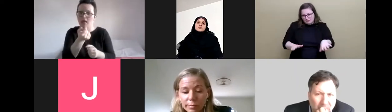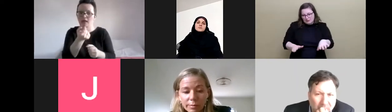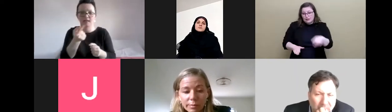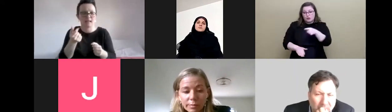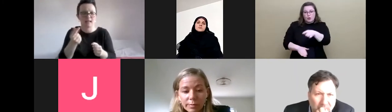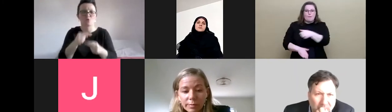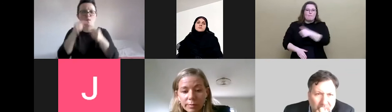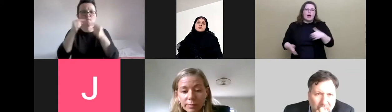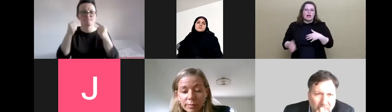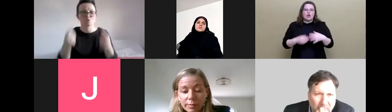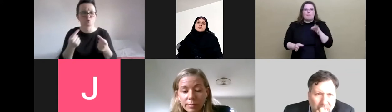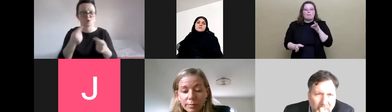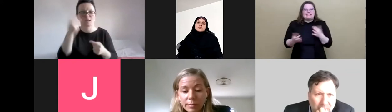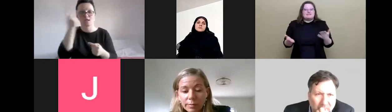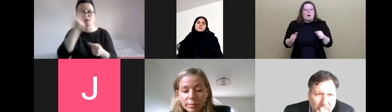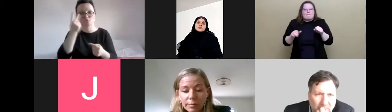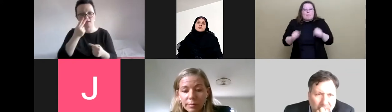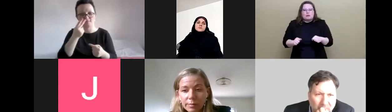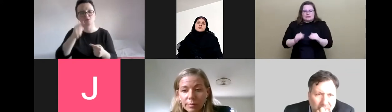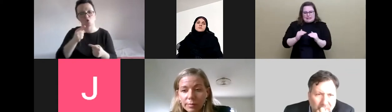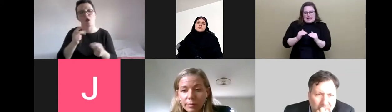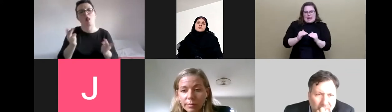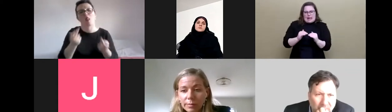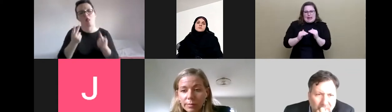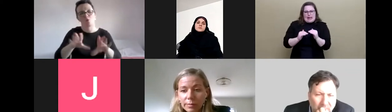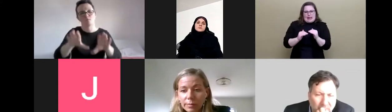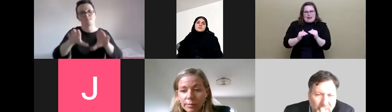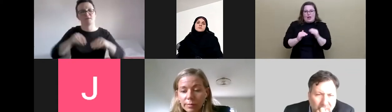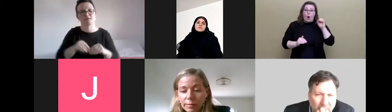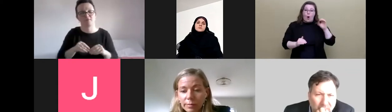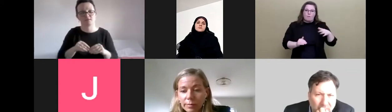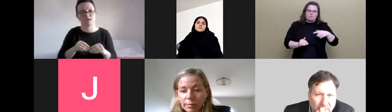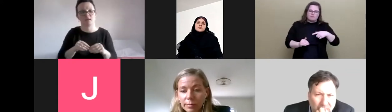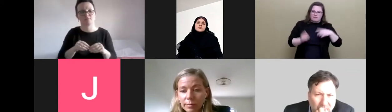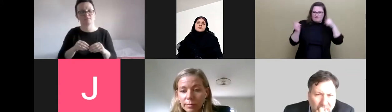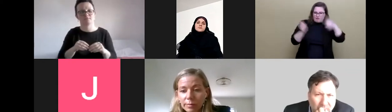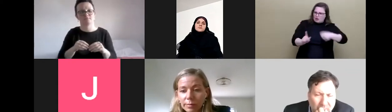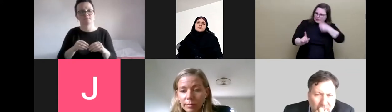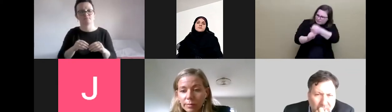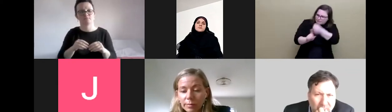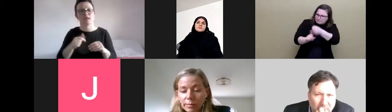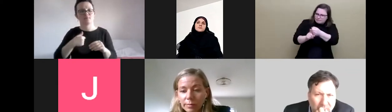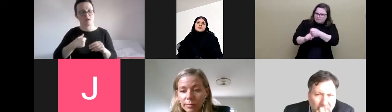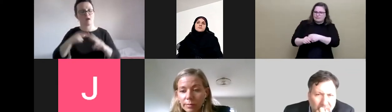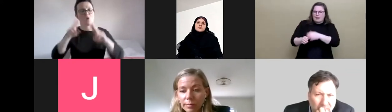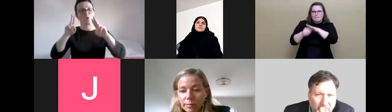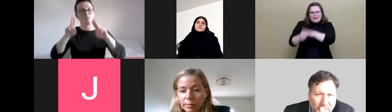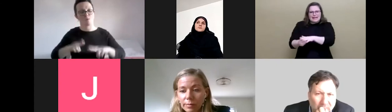to do when they are exposed to our pressures and advocacy